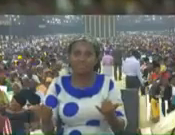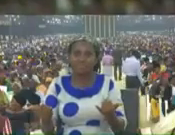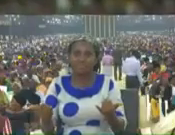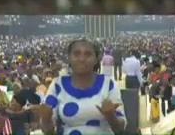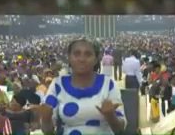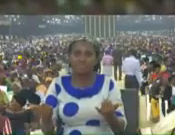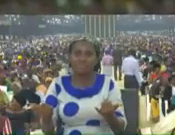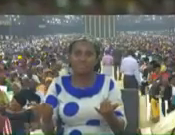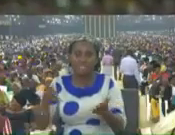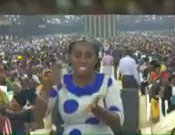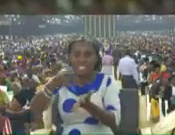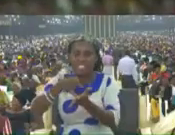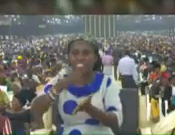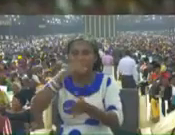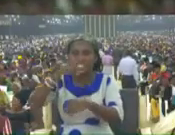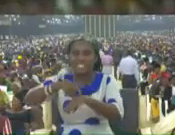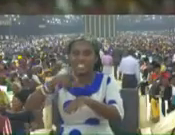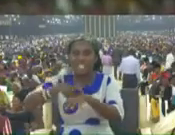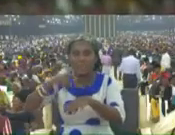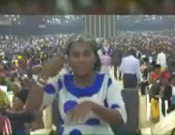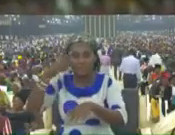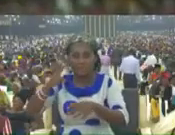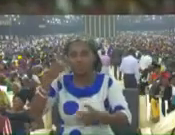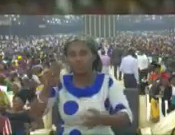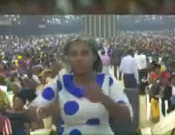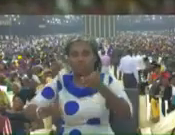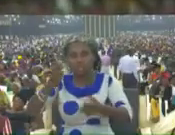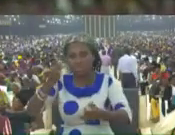the time for judgment has come.